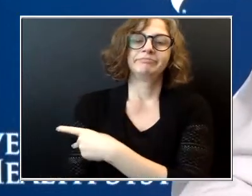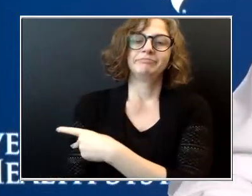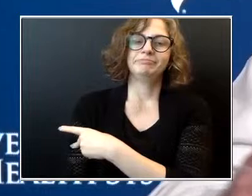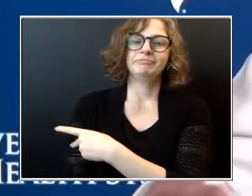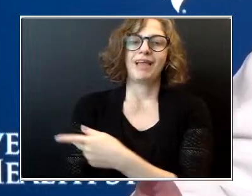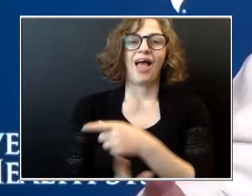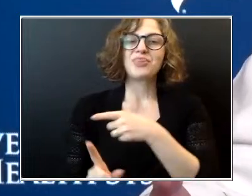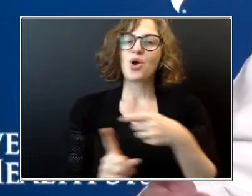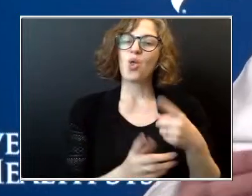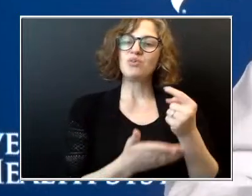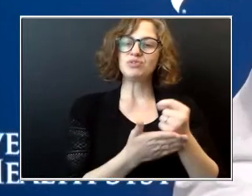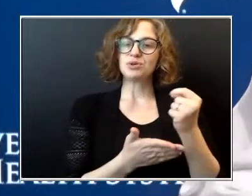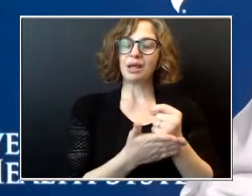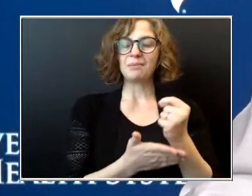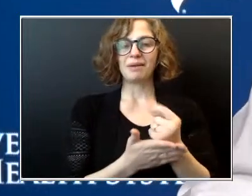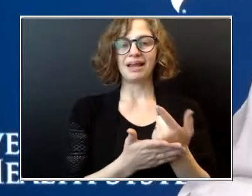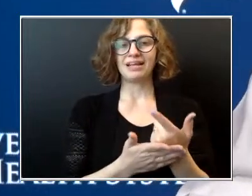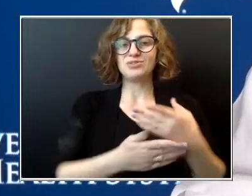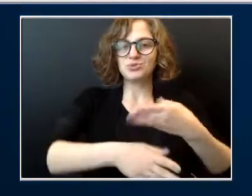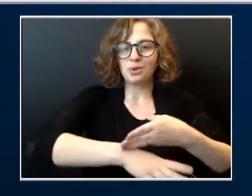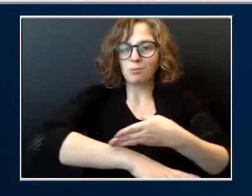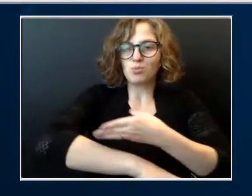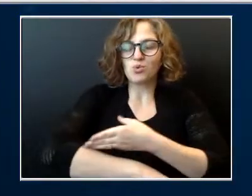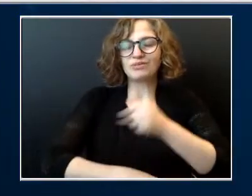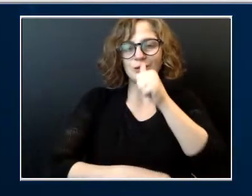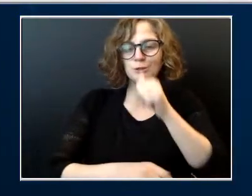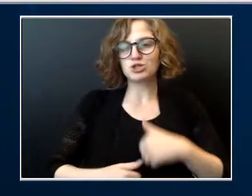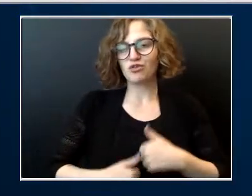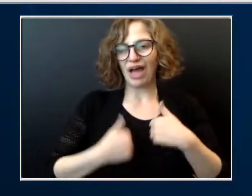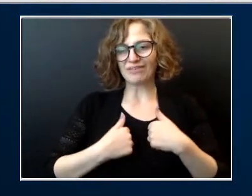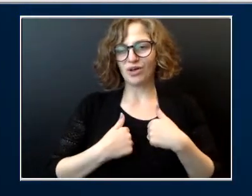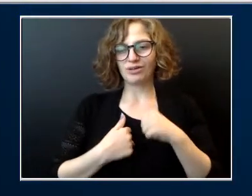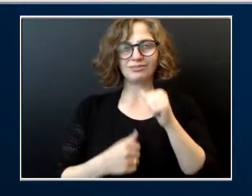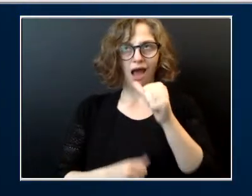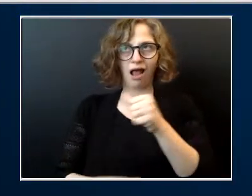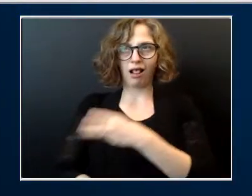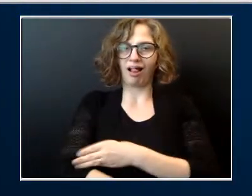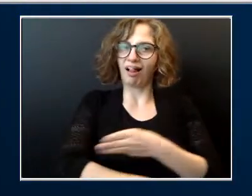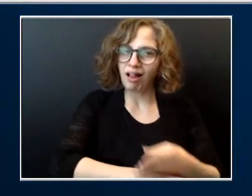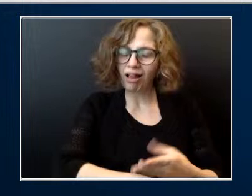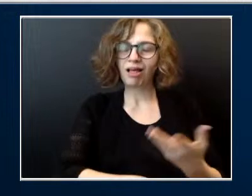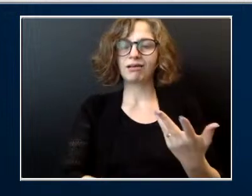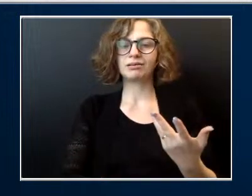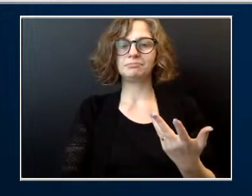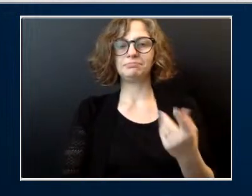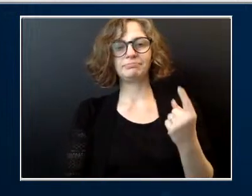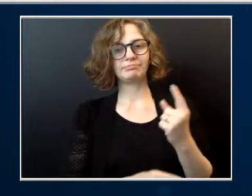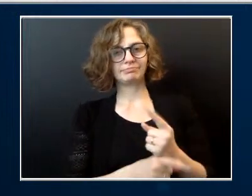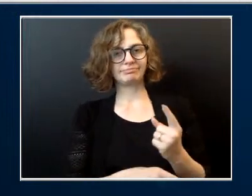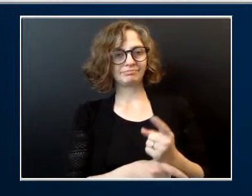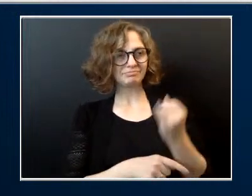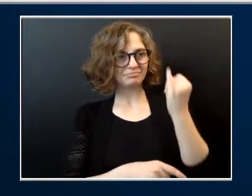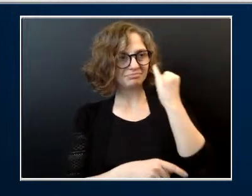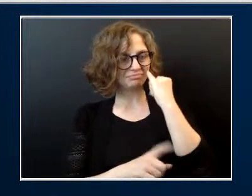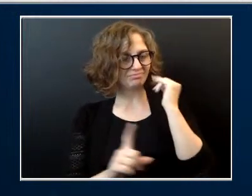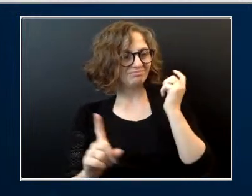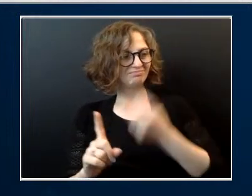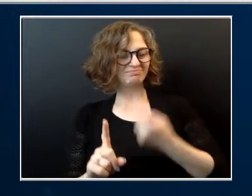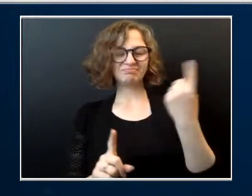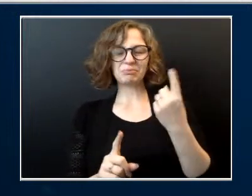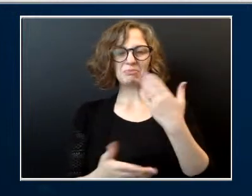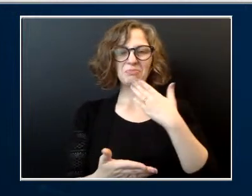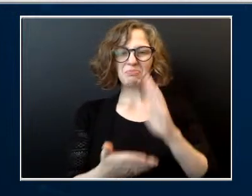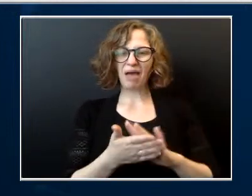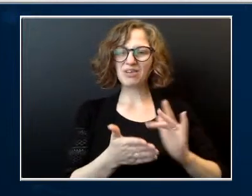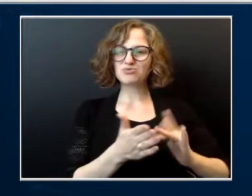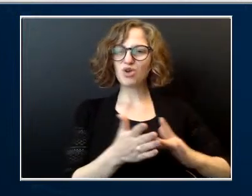myeloma, is to improve the survival, not the opposite. Yeah, and to think you're going to give somebody who's a bad drug who's already got multiple myeloma, that's not the best